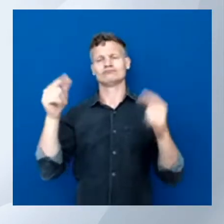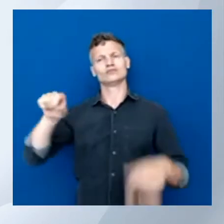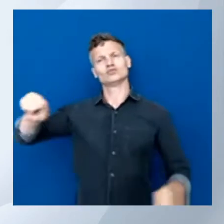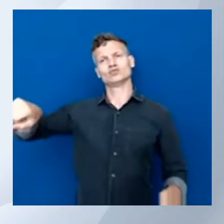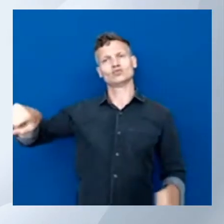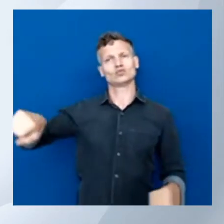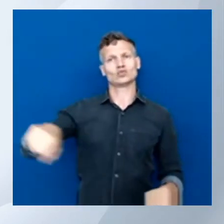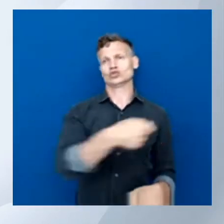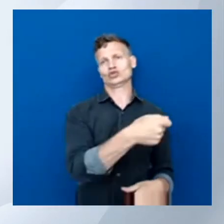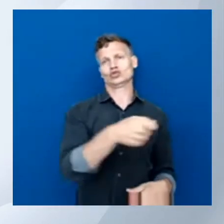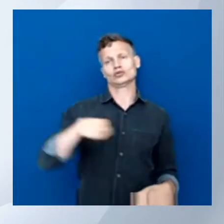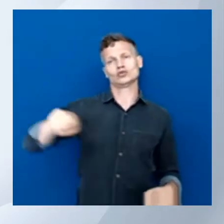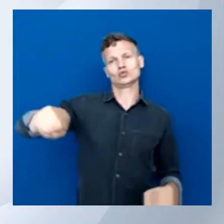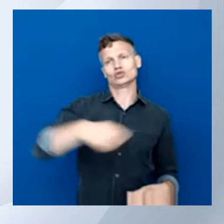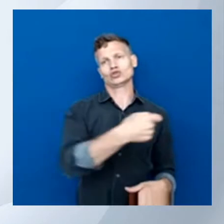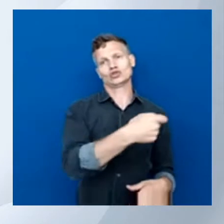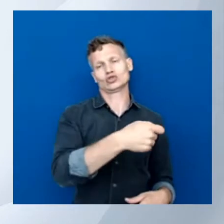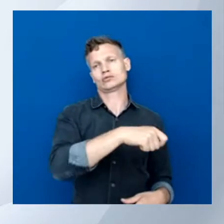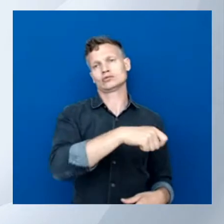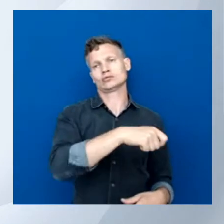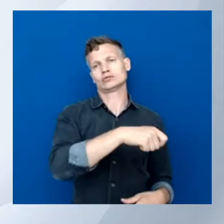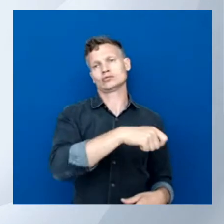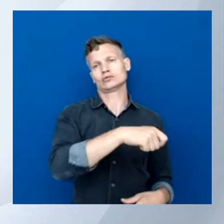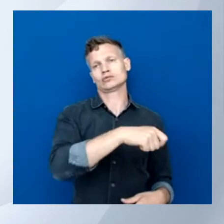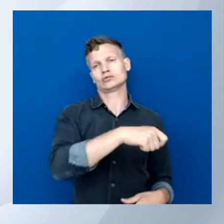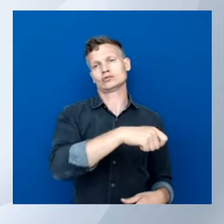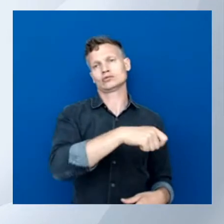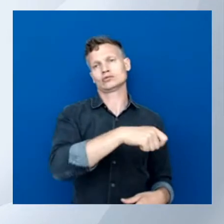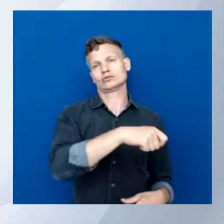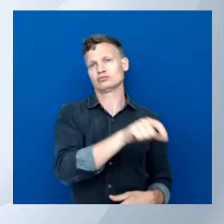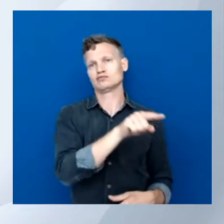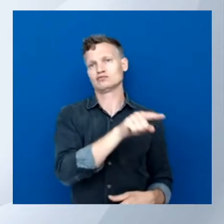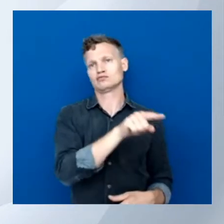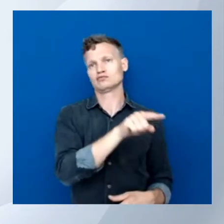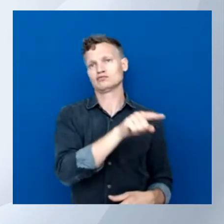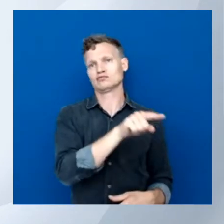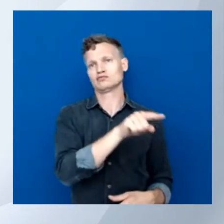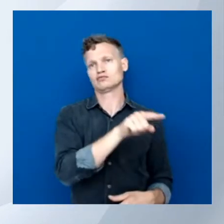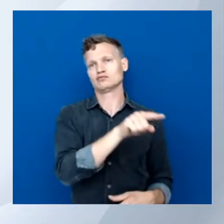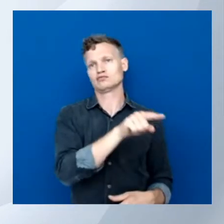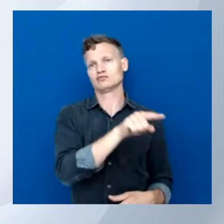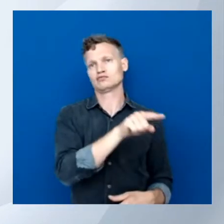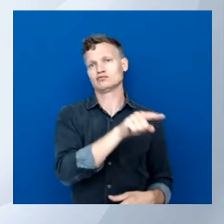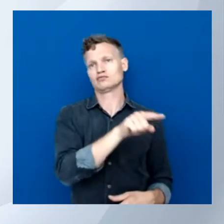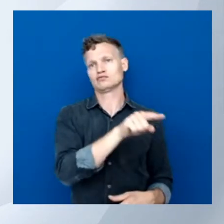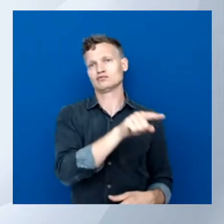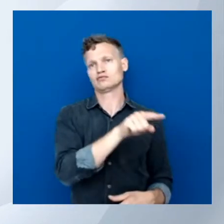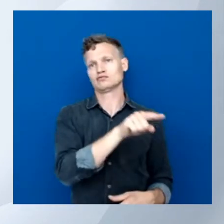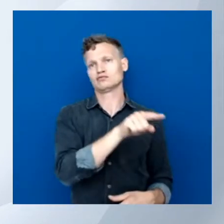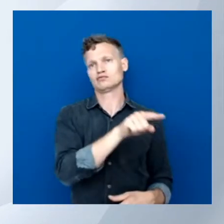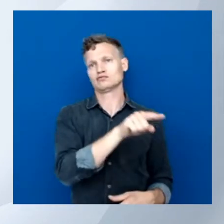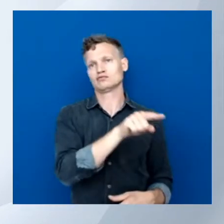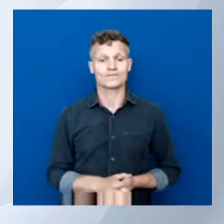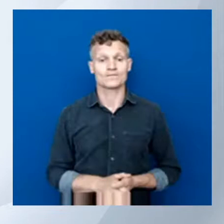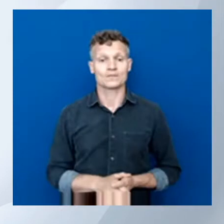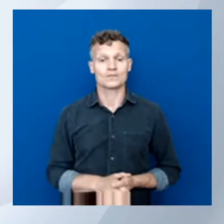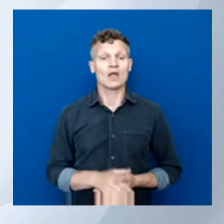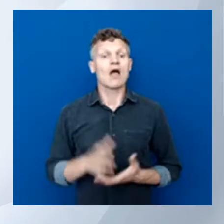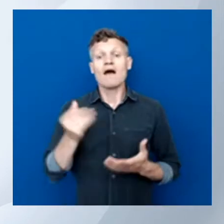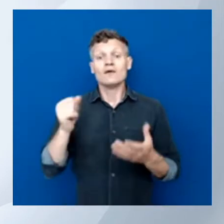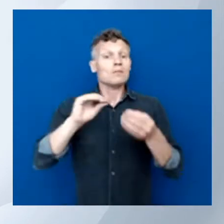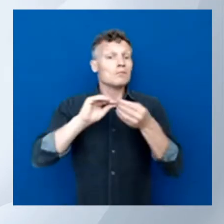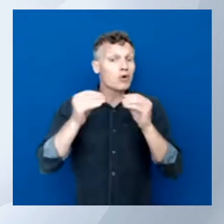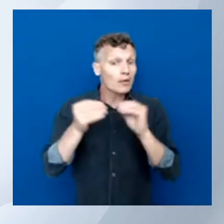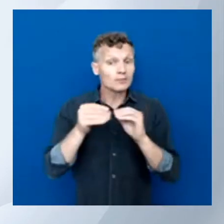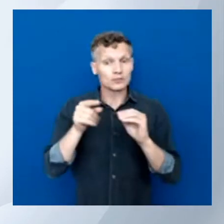is working. Furthermore, if an issue occurs, you can pretty easily switch this over. These switches are generally